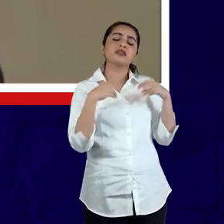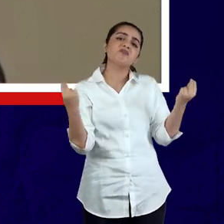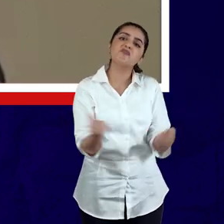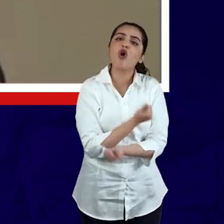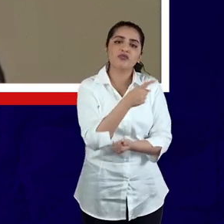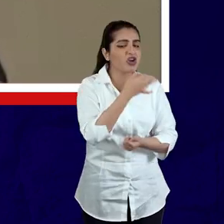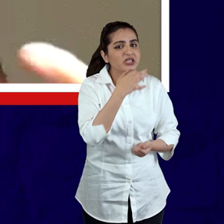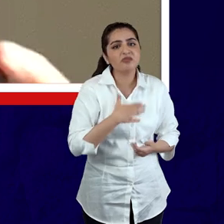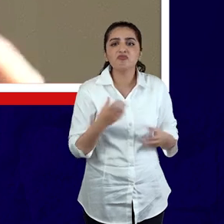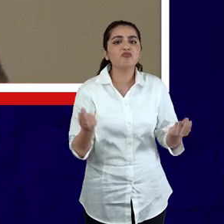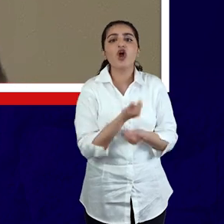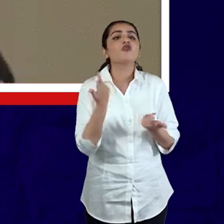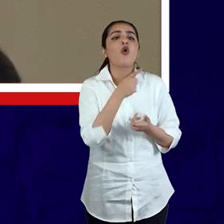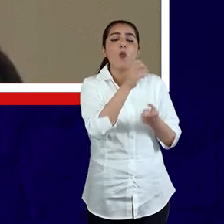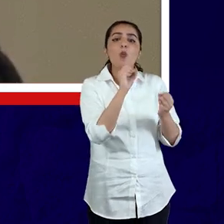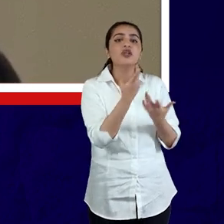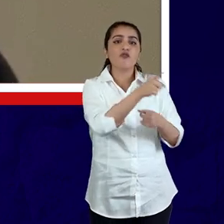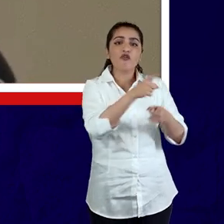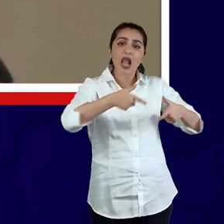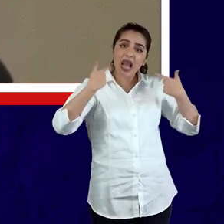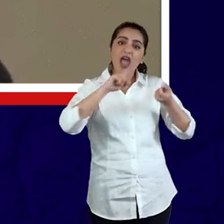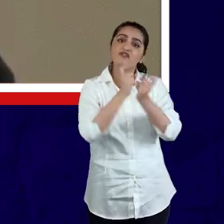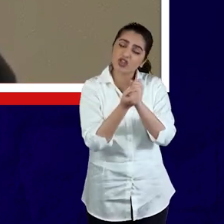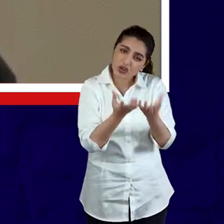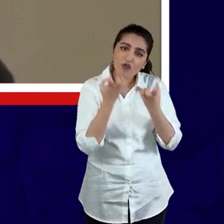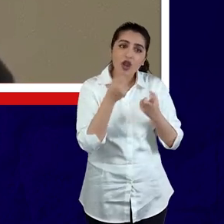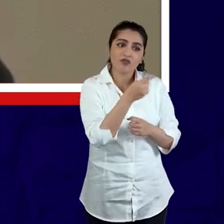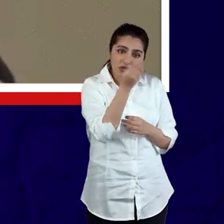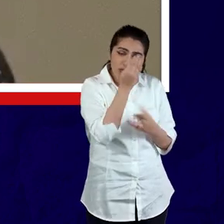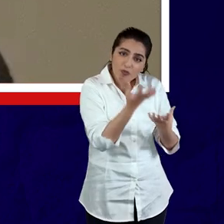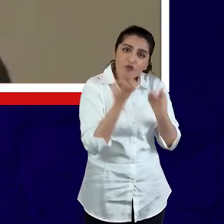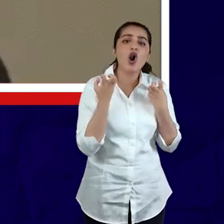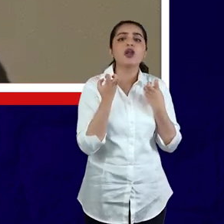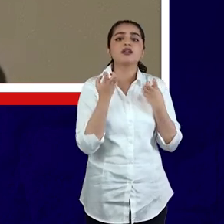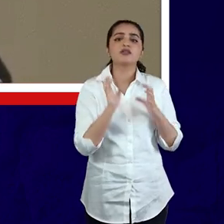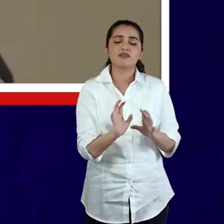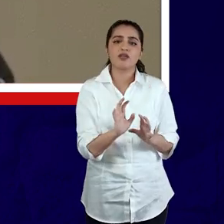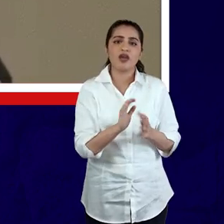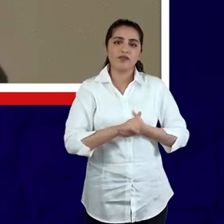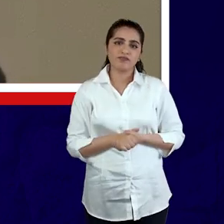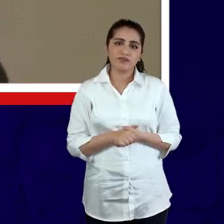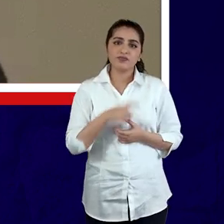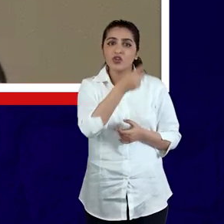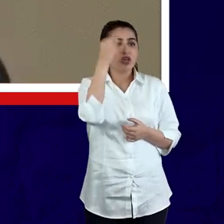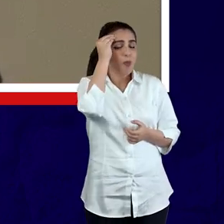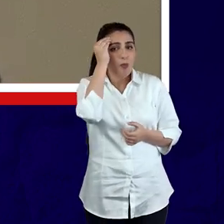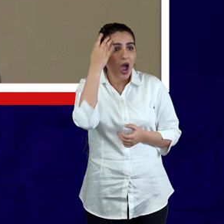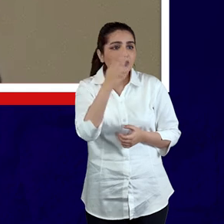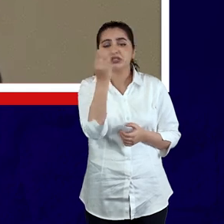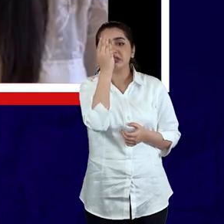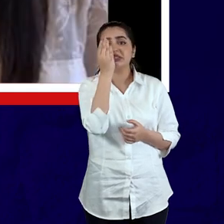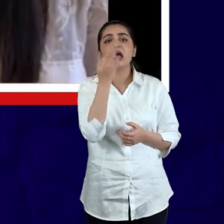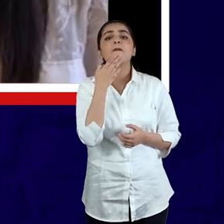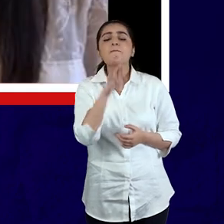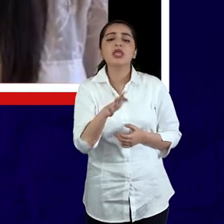like that. And because they all want to improve their life. They all want to have dignity in their lives. You know, the thing that somebody is poor, so they don't know what dignity